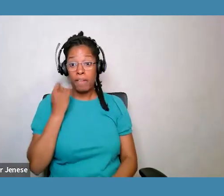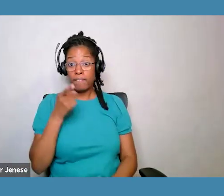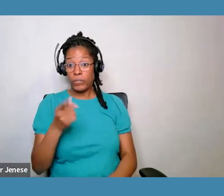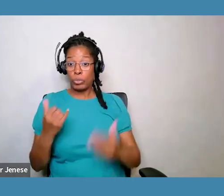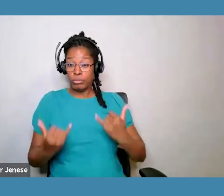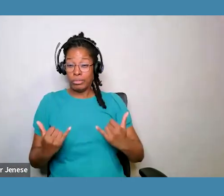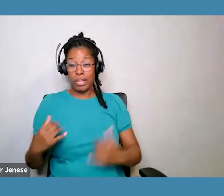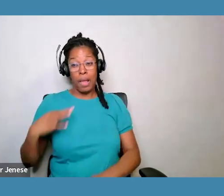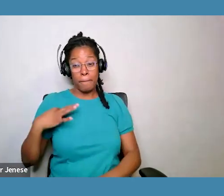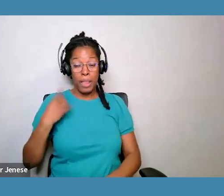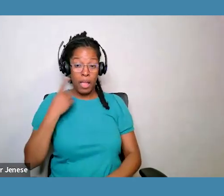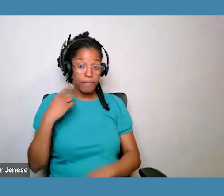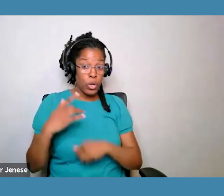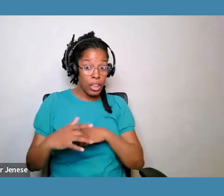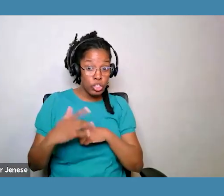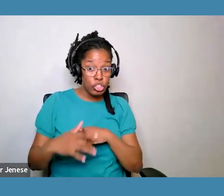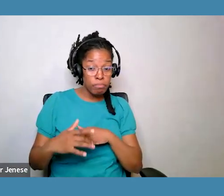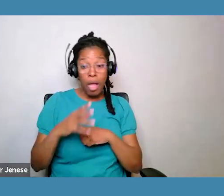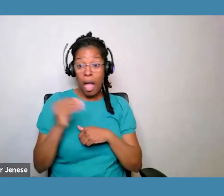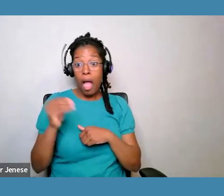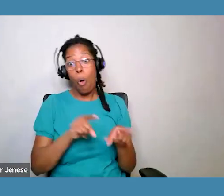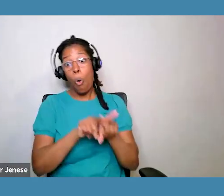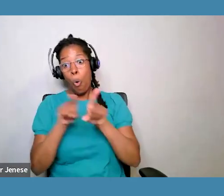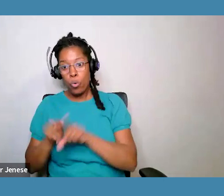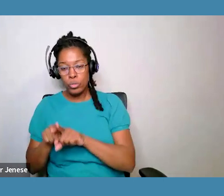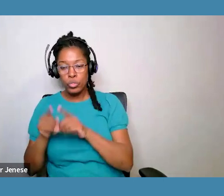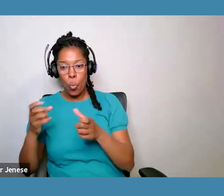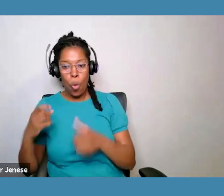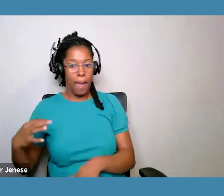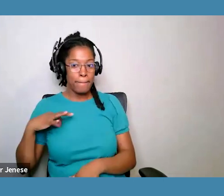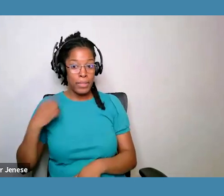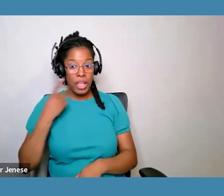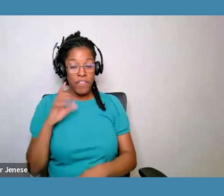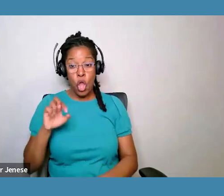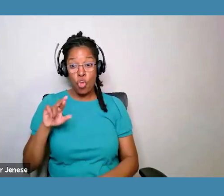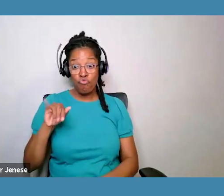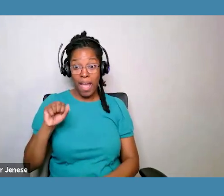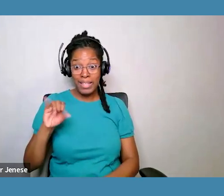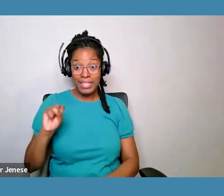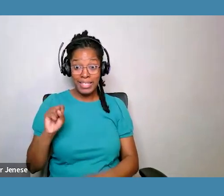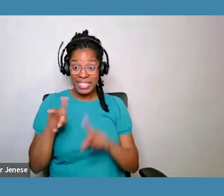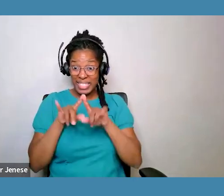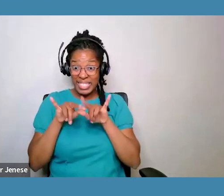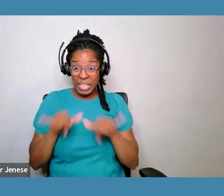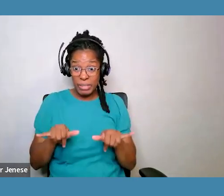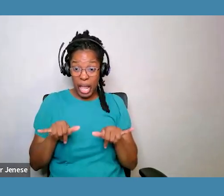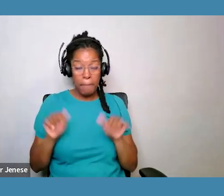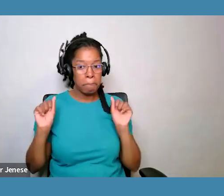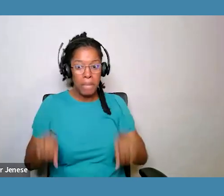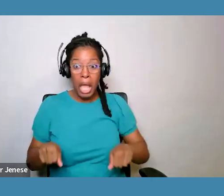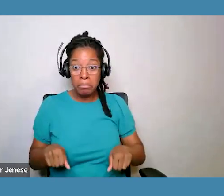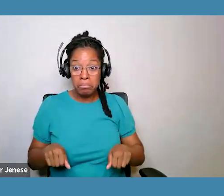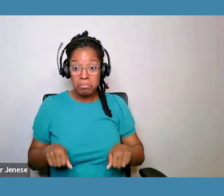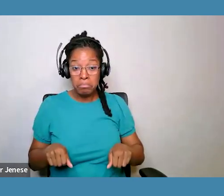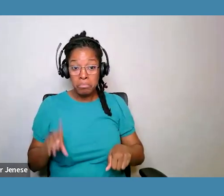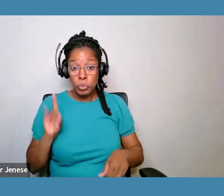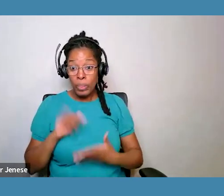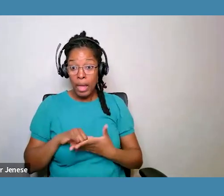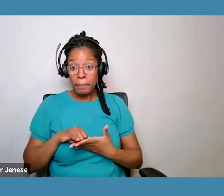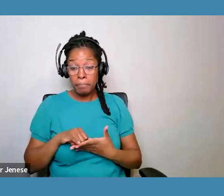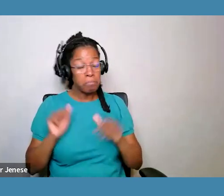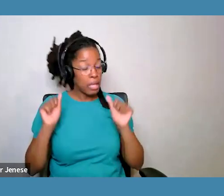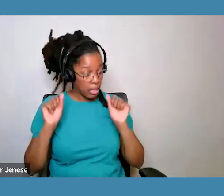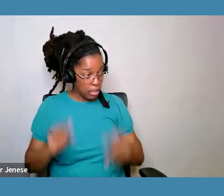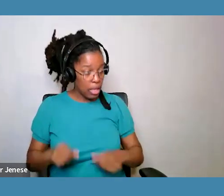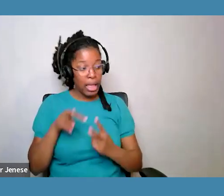currently applying for eligibility and you also want to apply for crisis at the same time, you can do that. So you can do